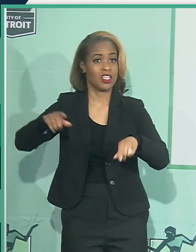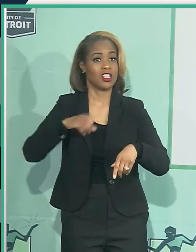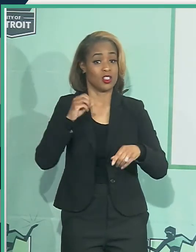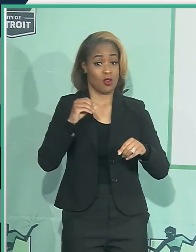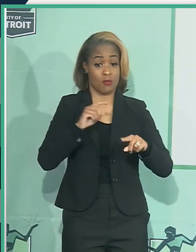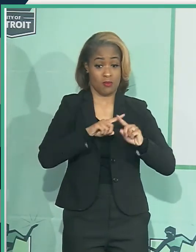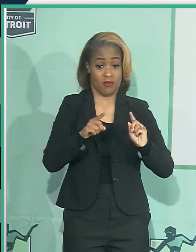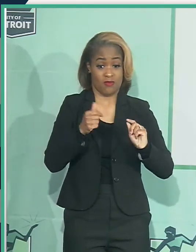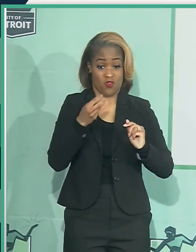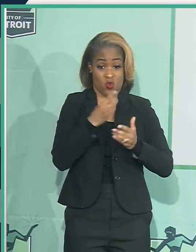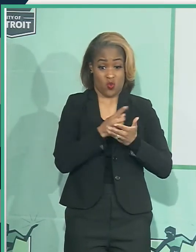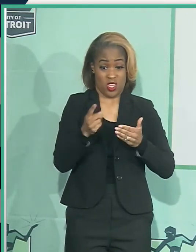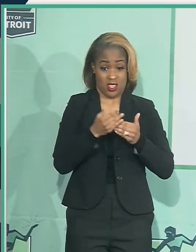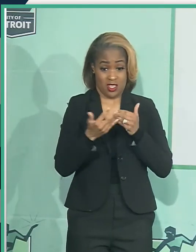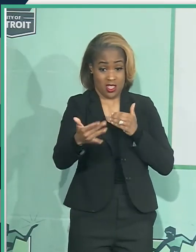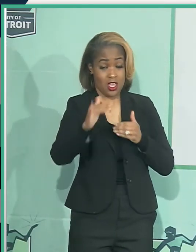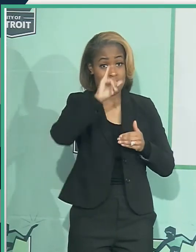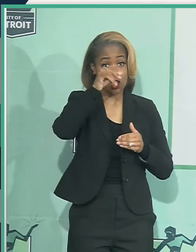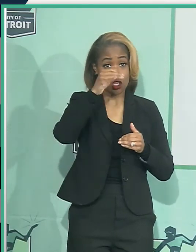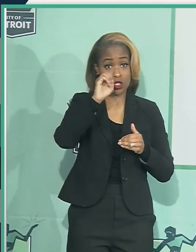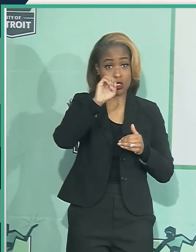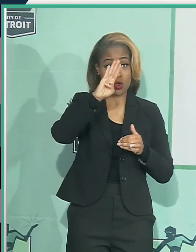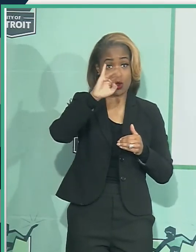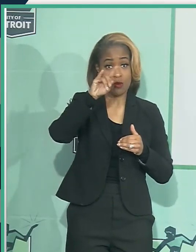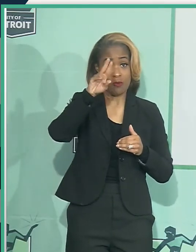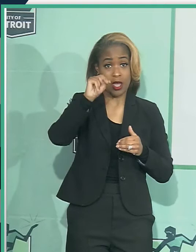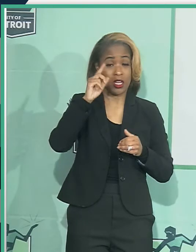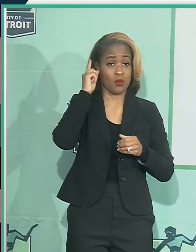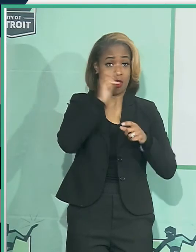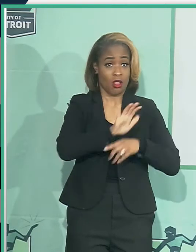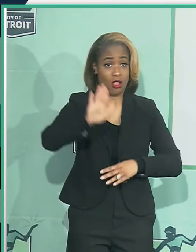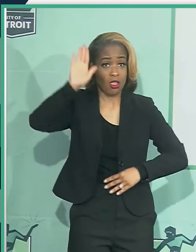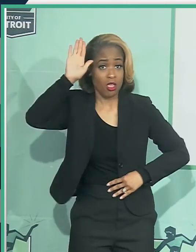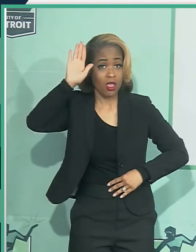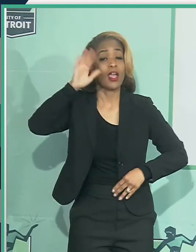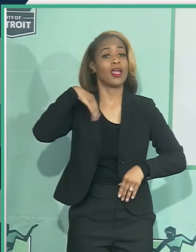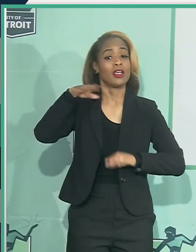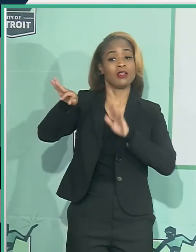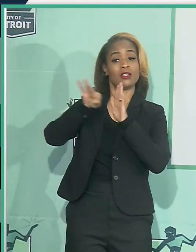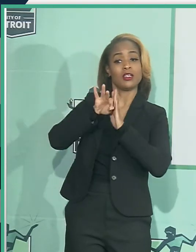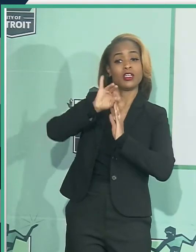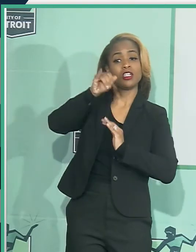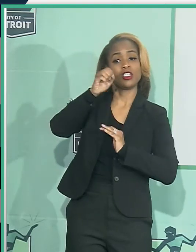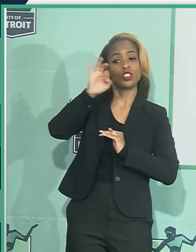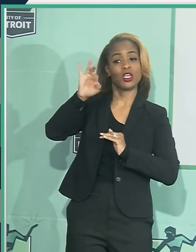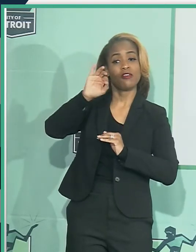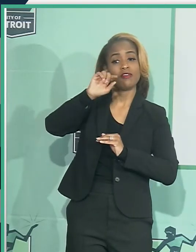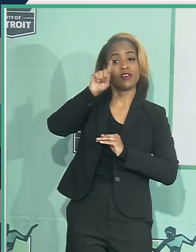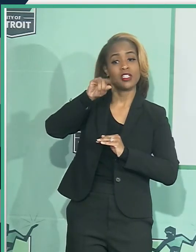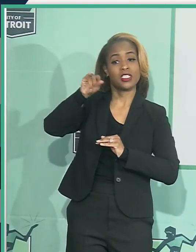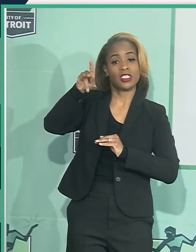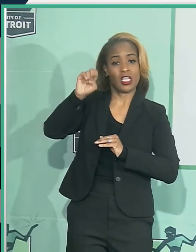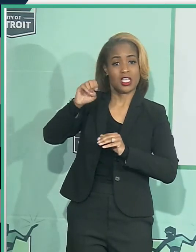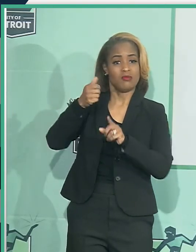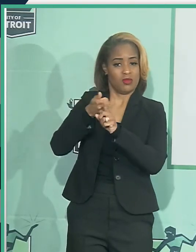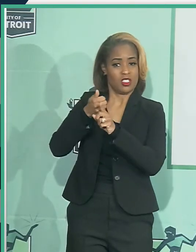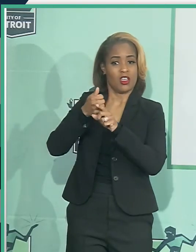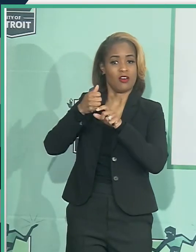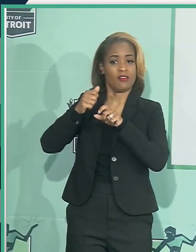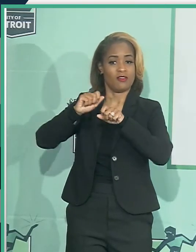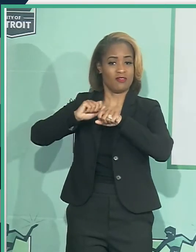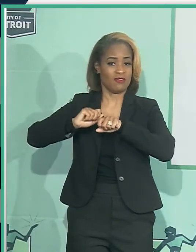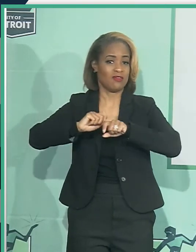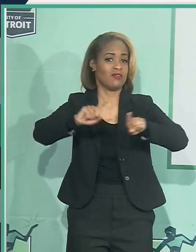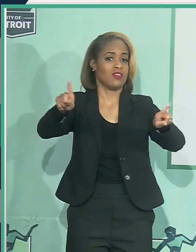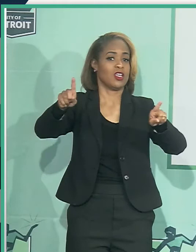in. He has designated Jeff Zients as the person in charge of vaccine distribution. Jeff Zients